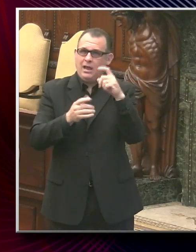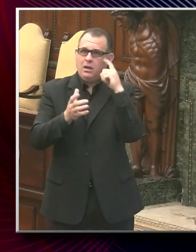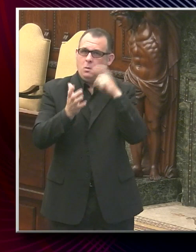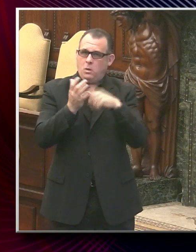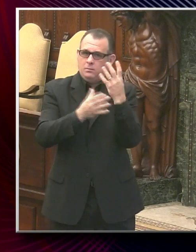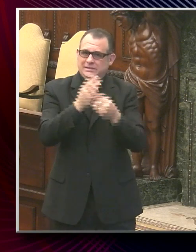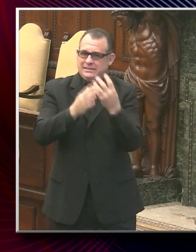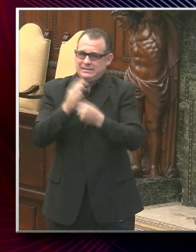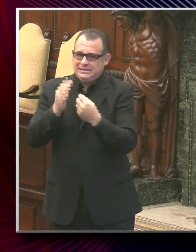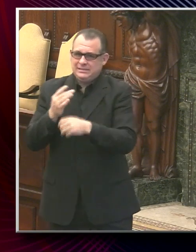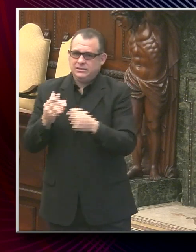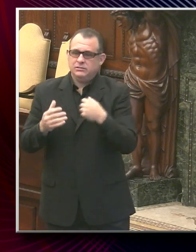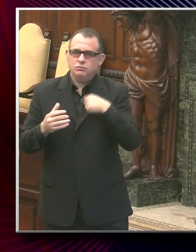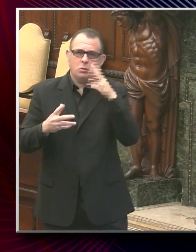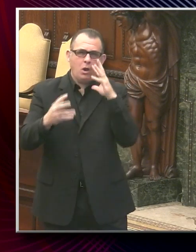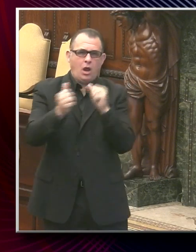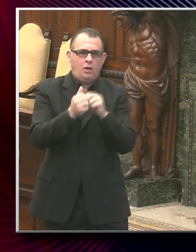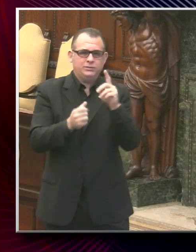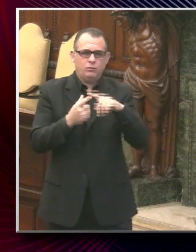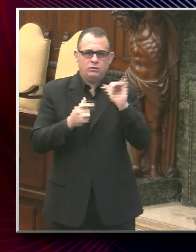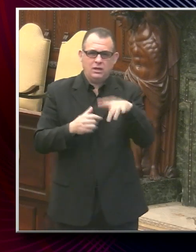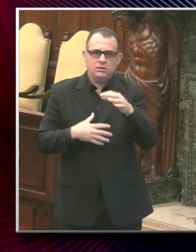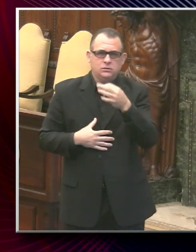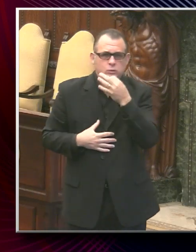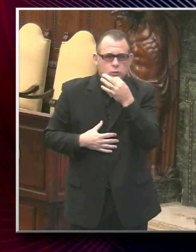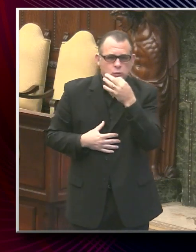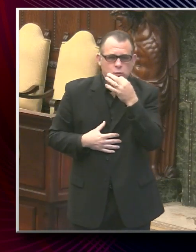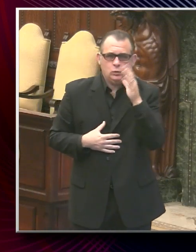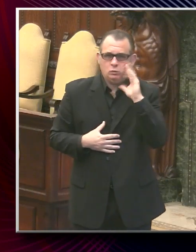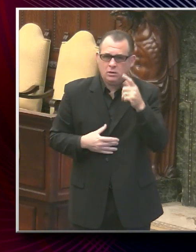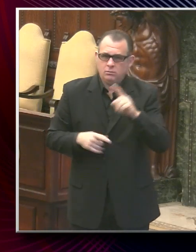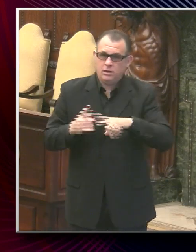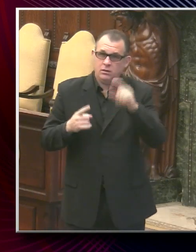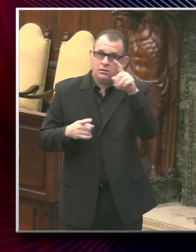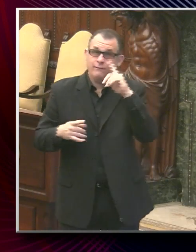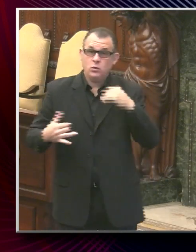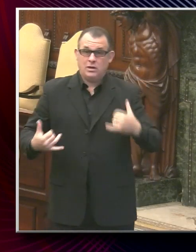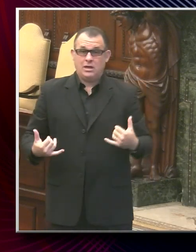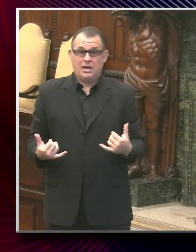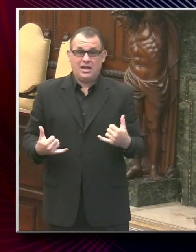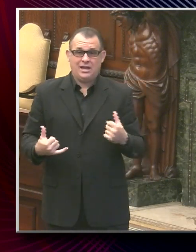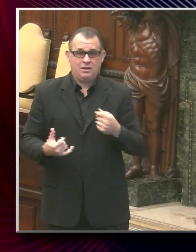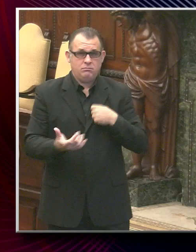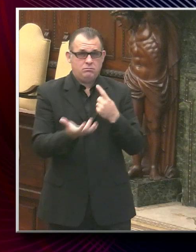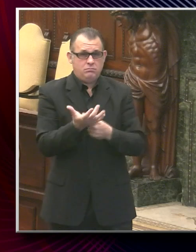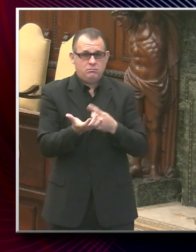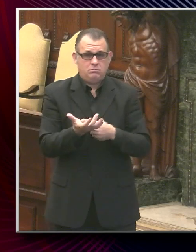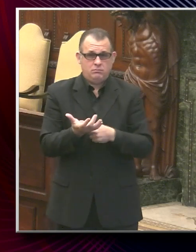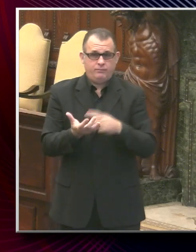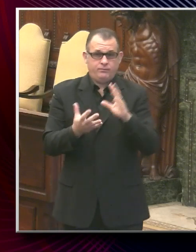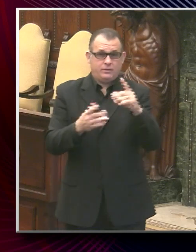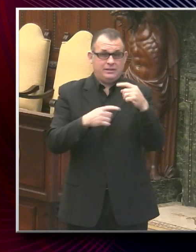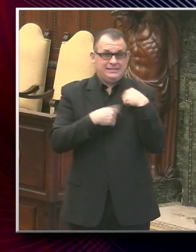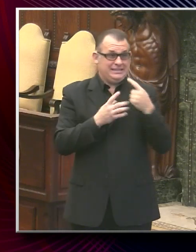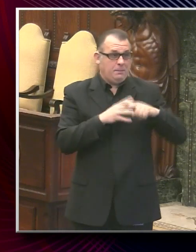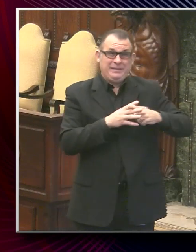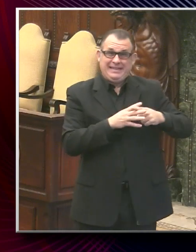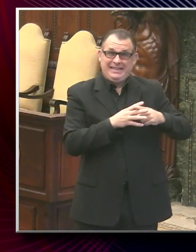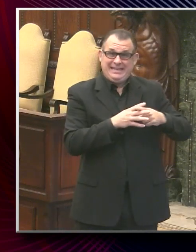more detailed report soon. But in the meantime, I thought I'd give you some of the top line numbers. Since the beginning of the epidemic, we've